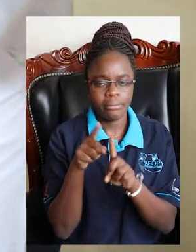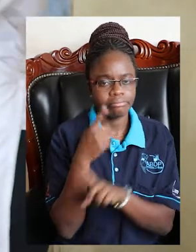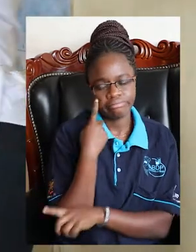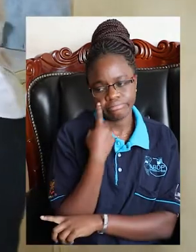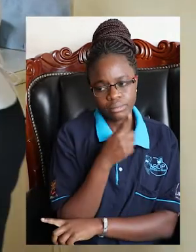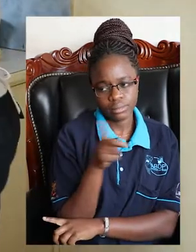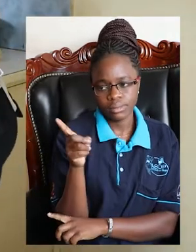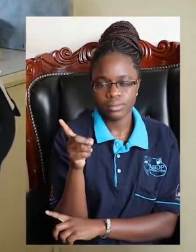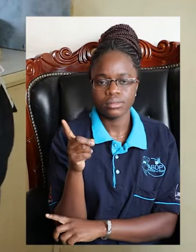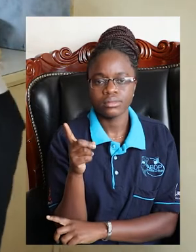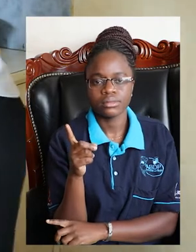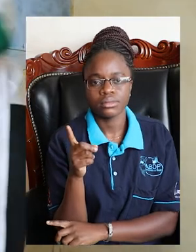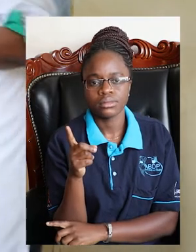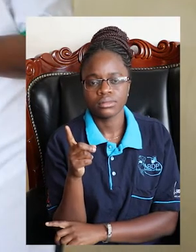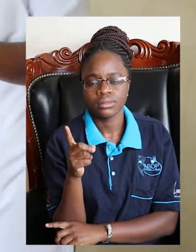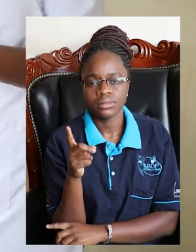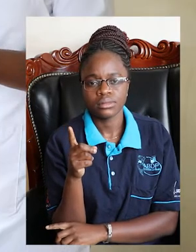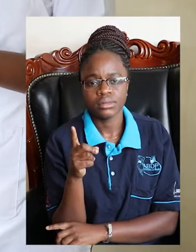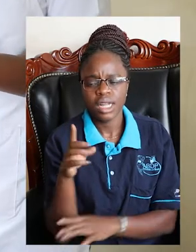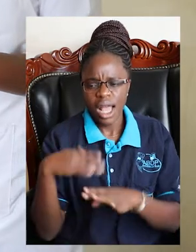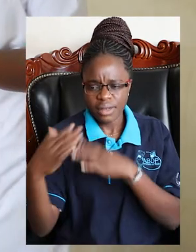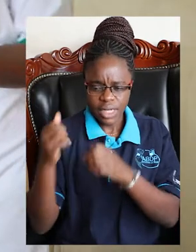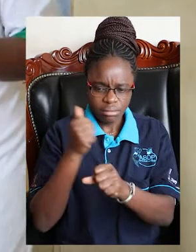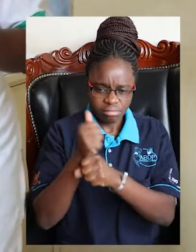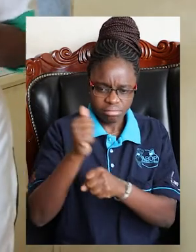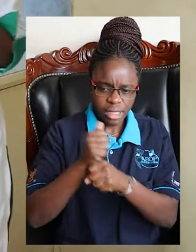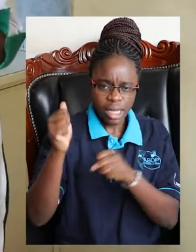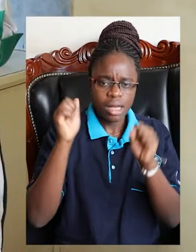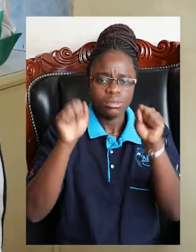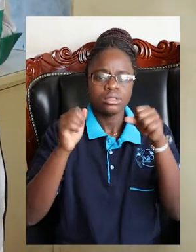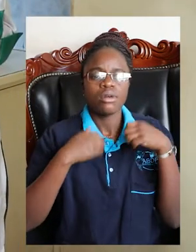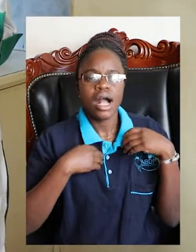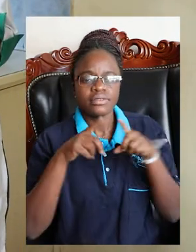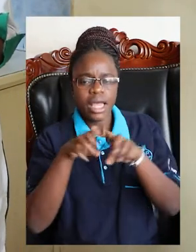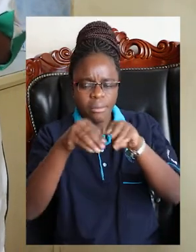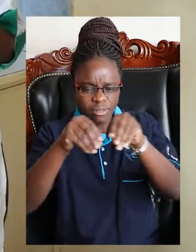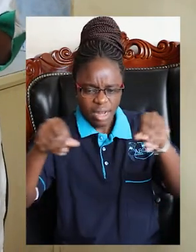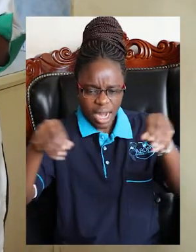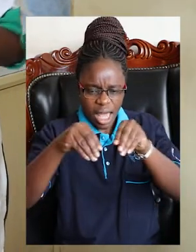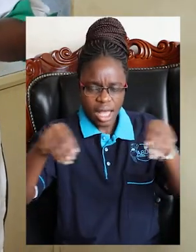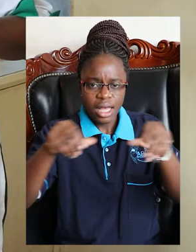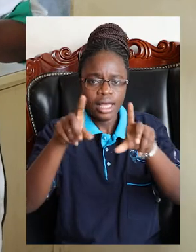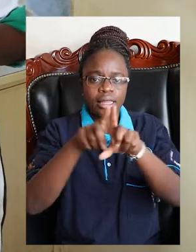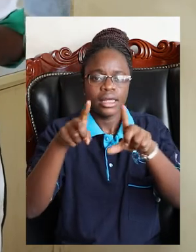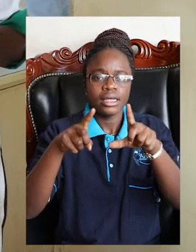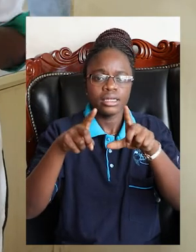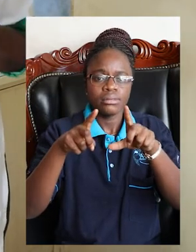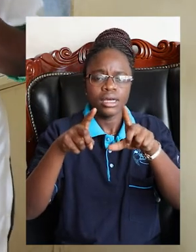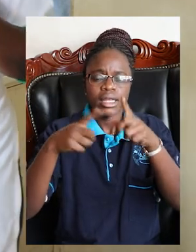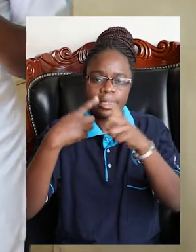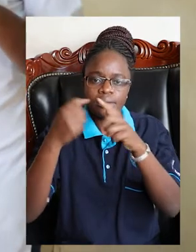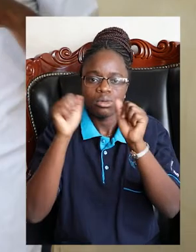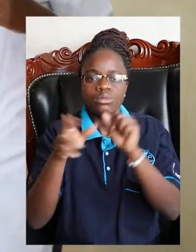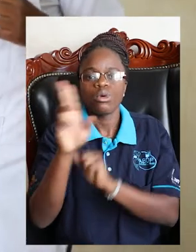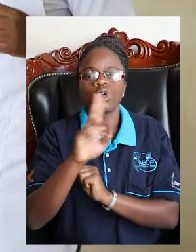you can roast the groundnut and then you pound. After pounding, you'll get some flour there. That flour, you'll use it now to